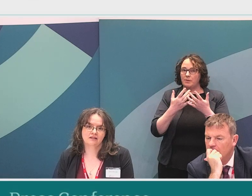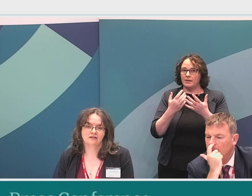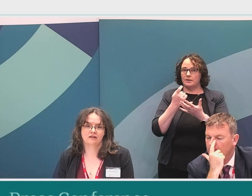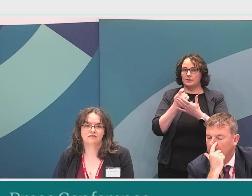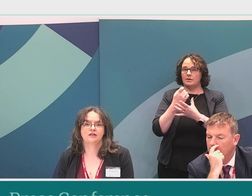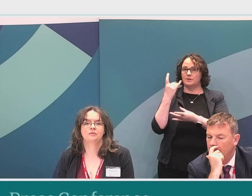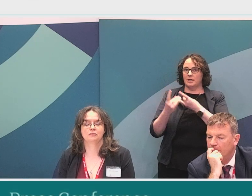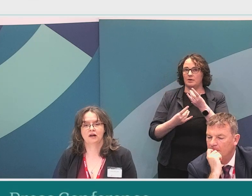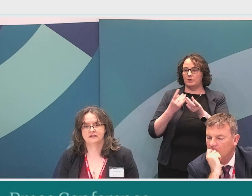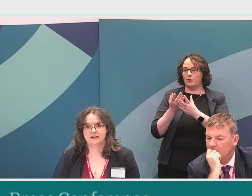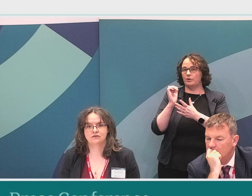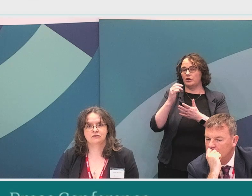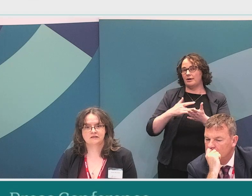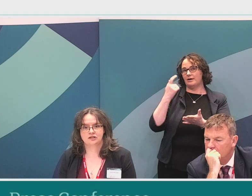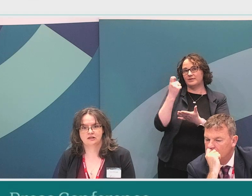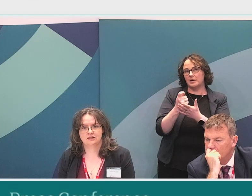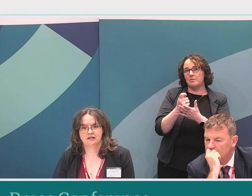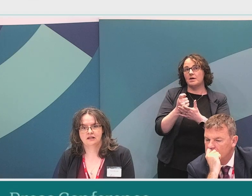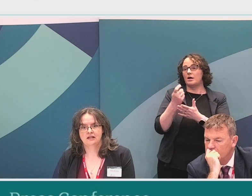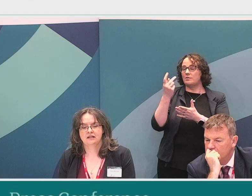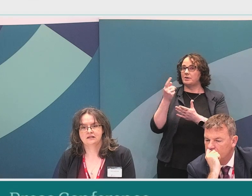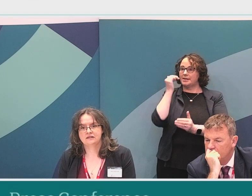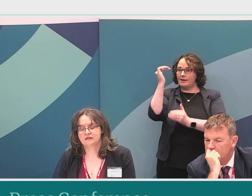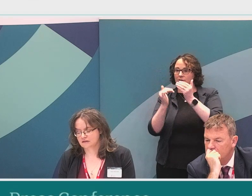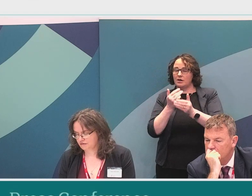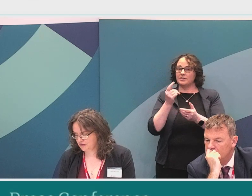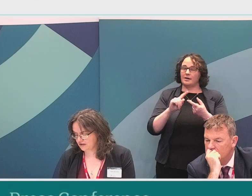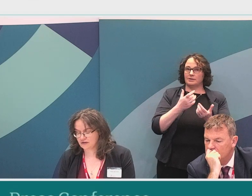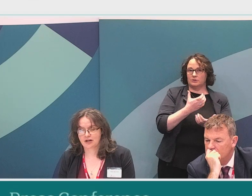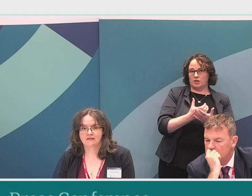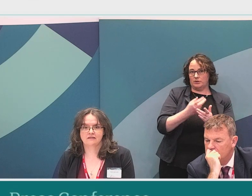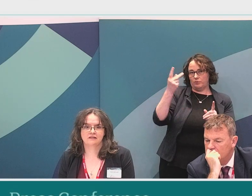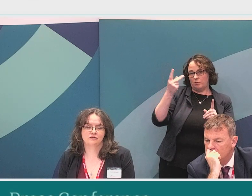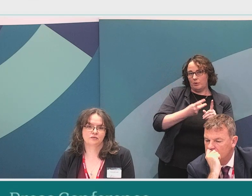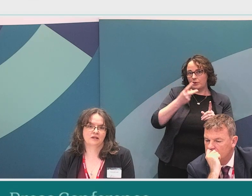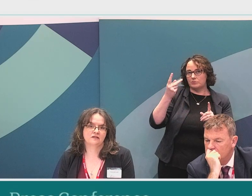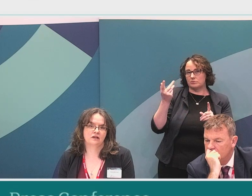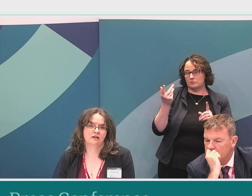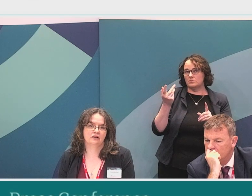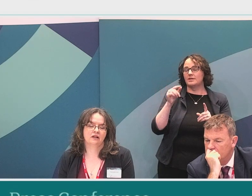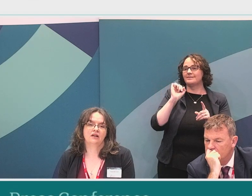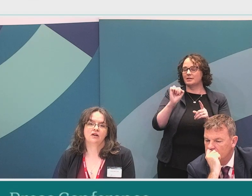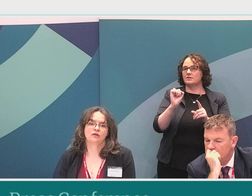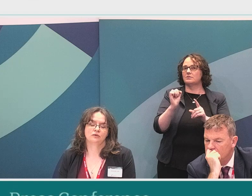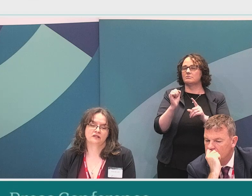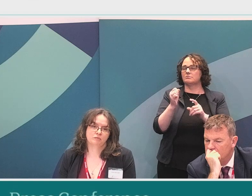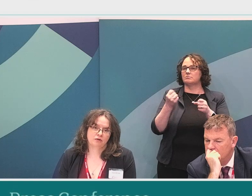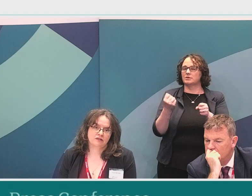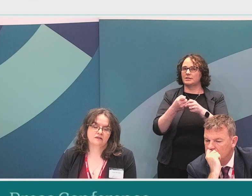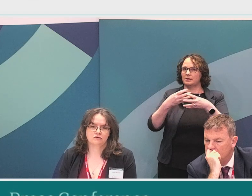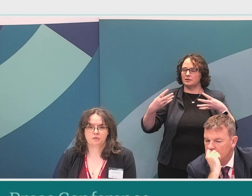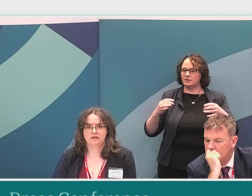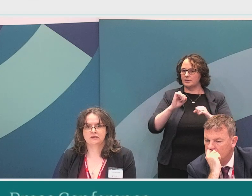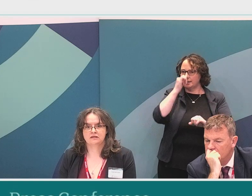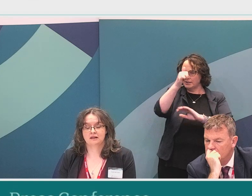in their lifetime, or as an adult or as a child. And these further charts and slides are just based on the experience